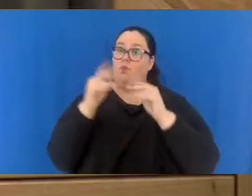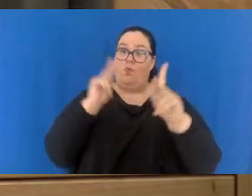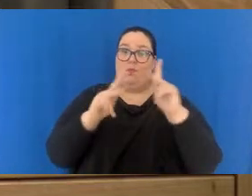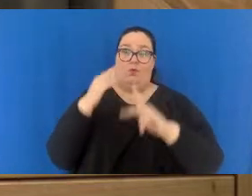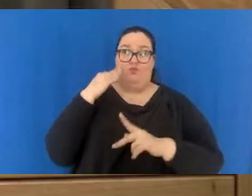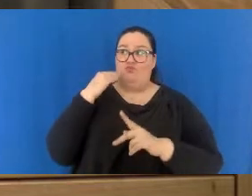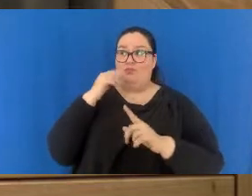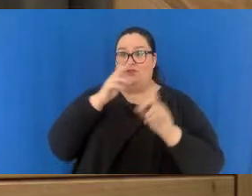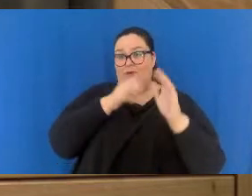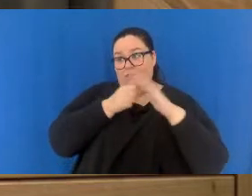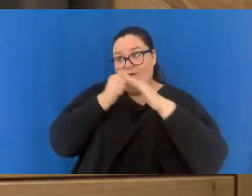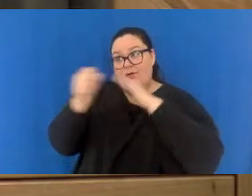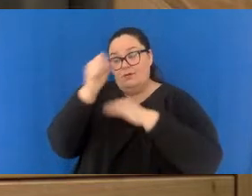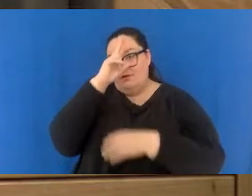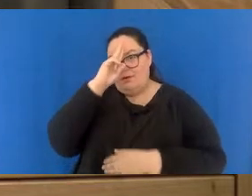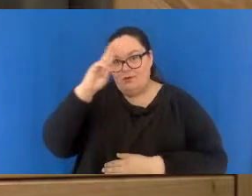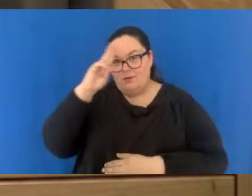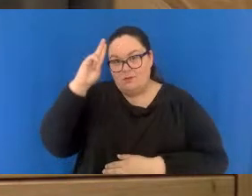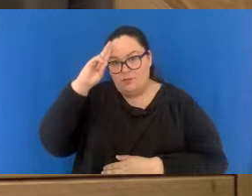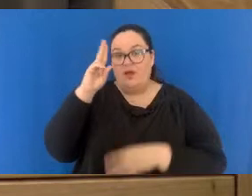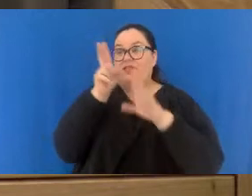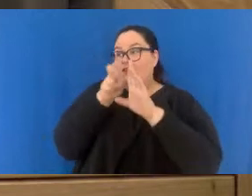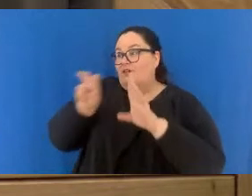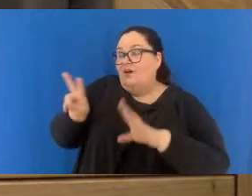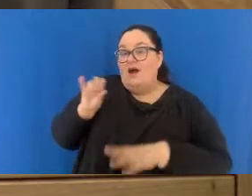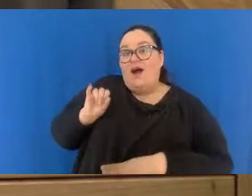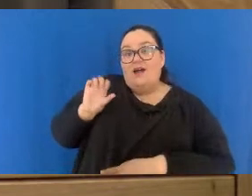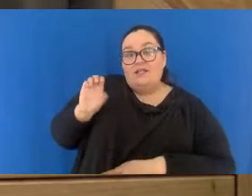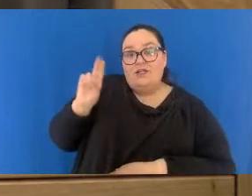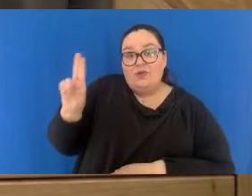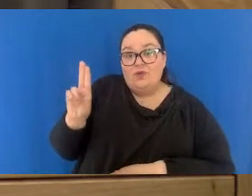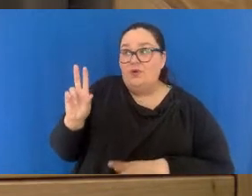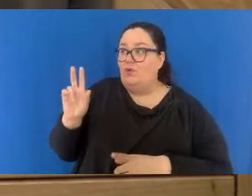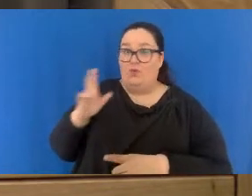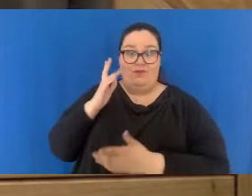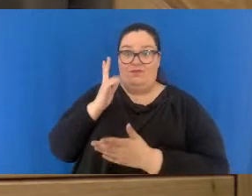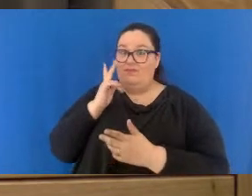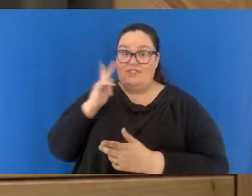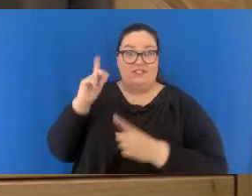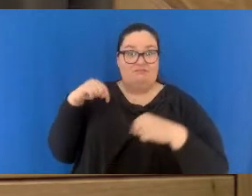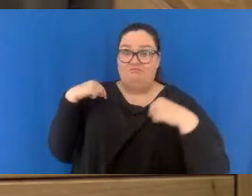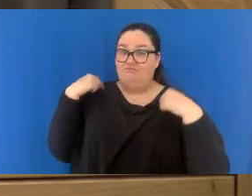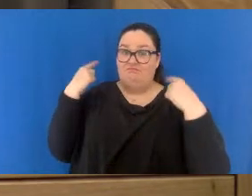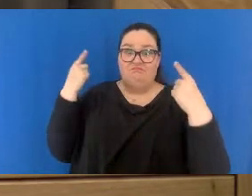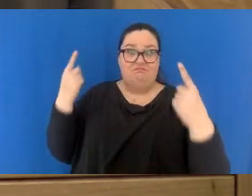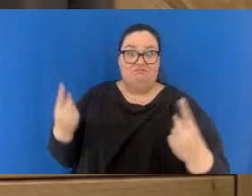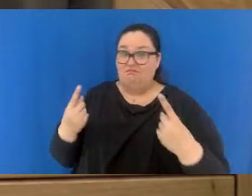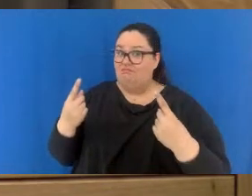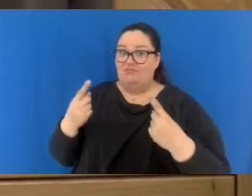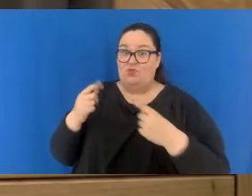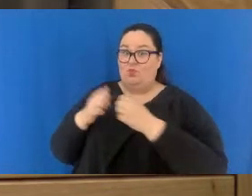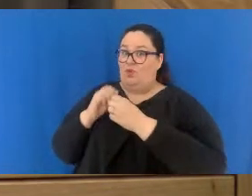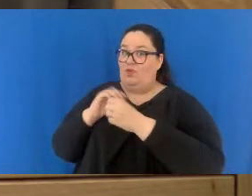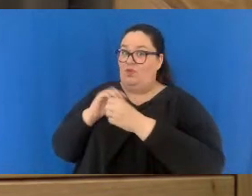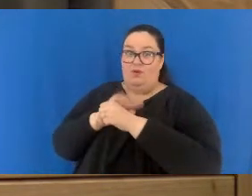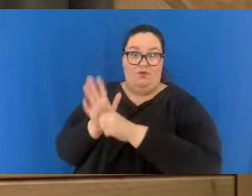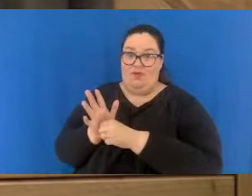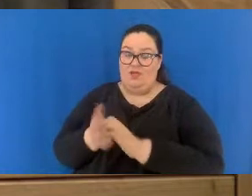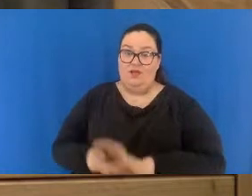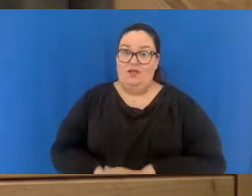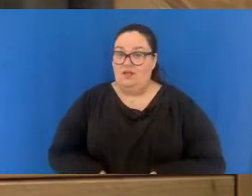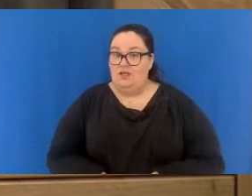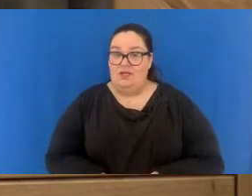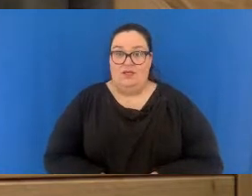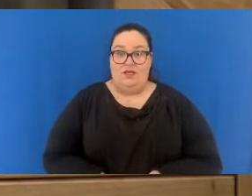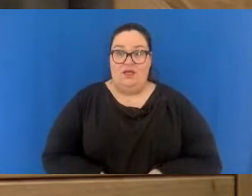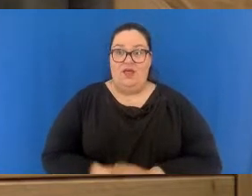hospital and more people have been admitted to the ICU than ever before in New Brunswick throughout this pandemic. We are not